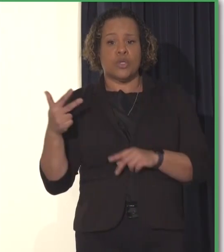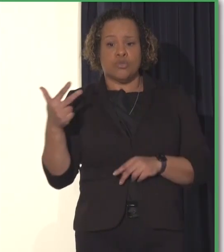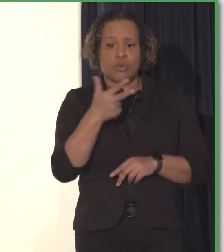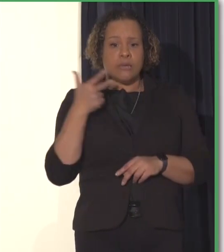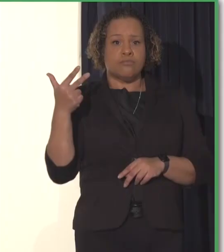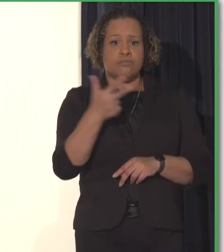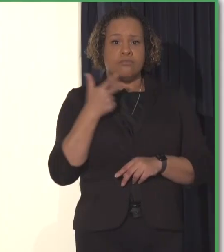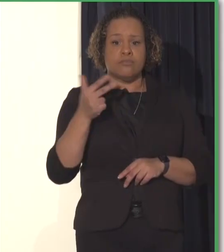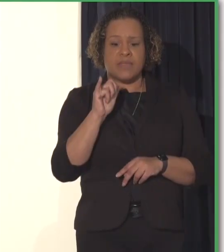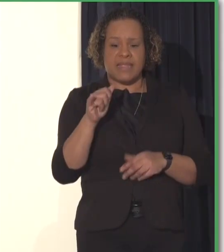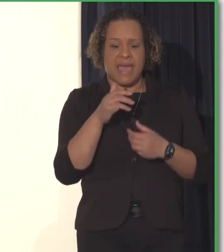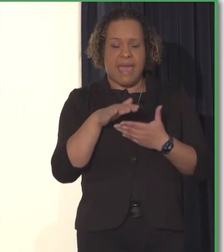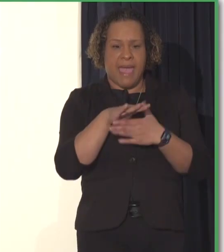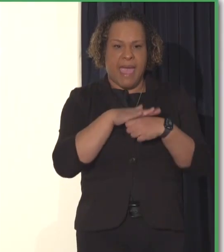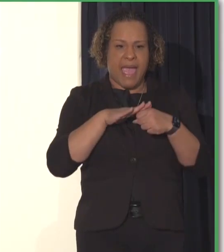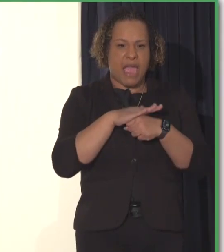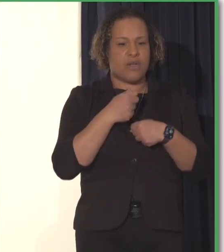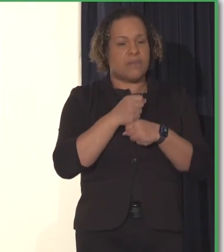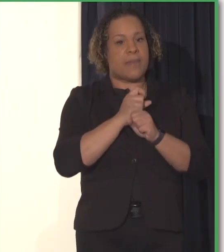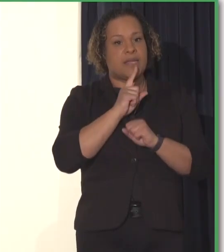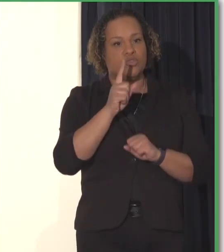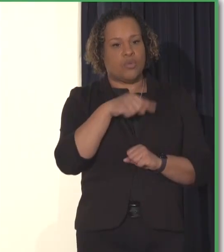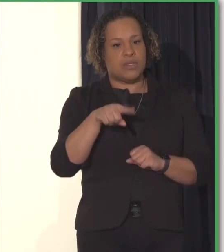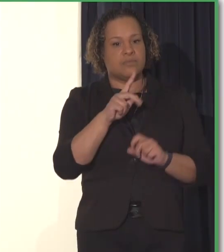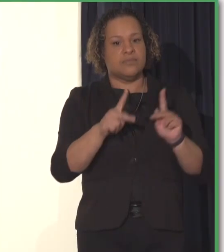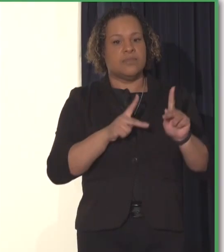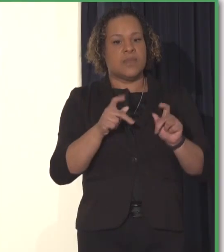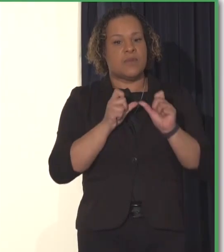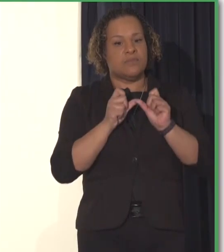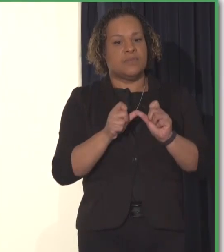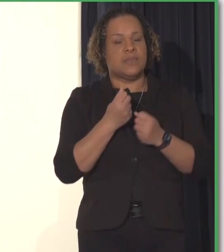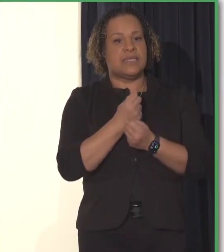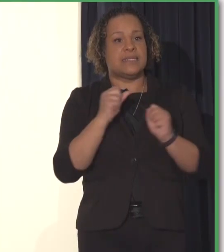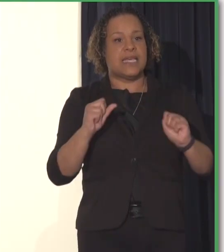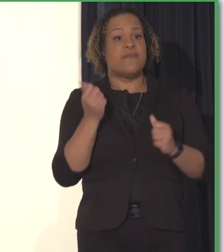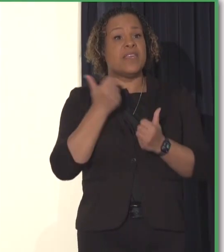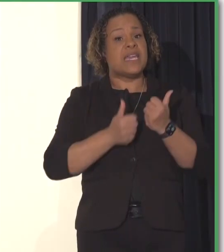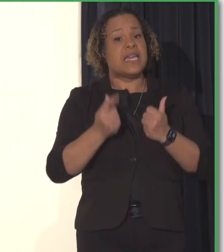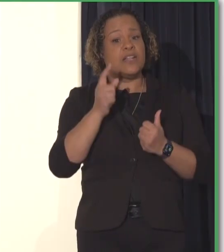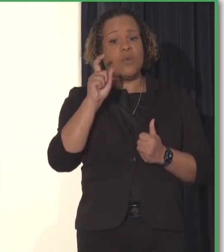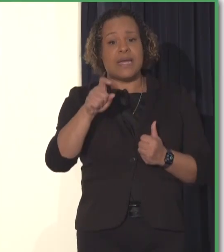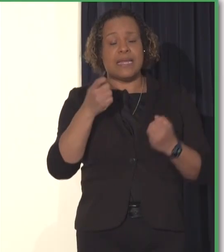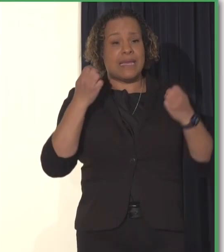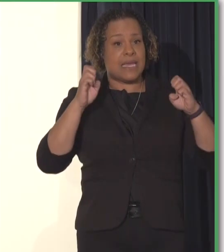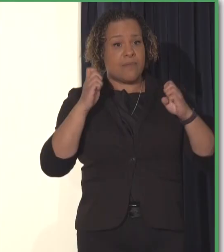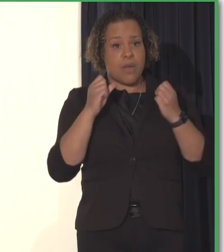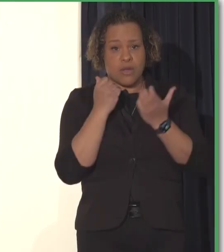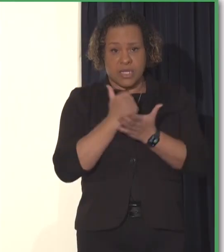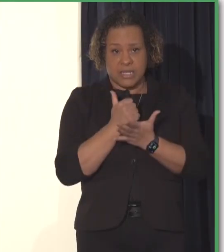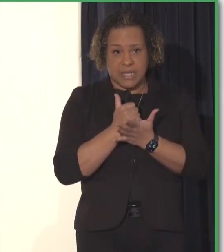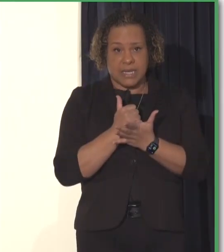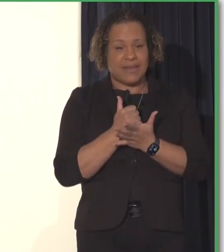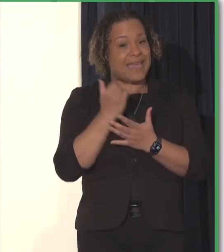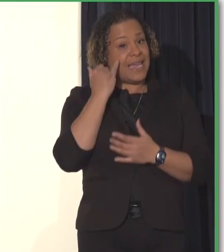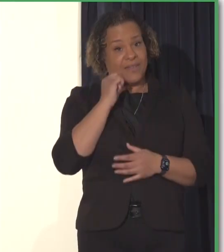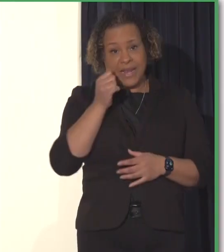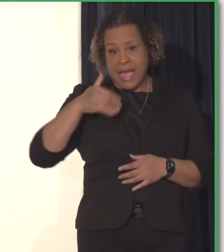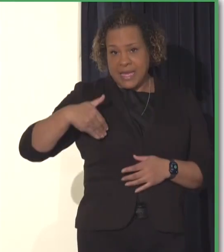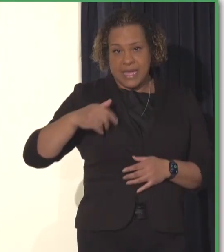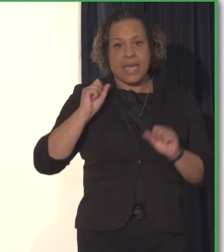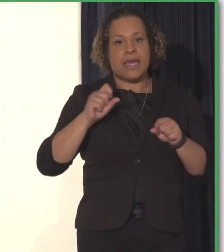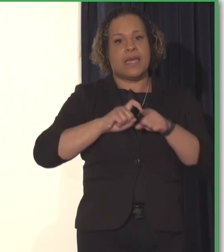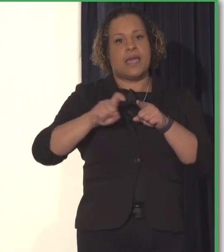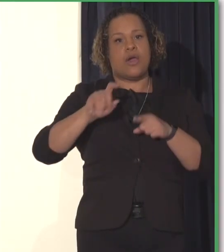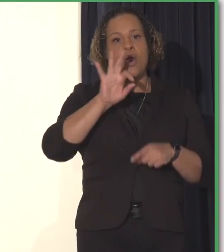left behind are stay safe. Anyone needing emergency assistance now, if they have not called, they can dial 911, or they can